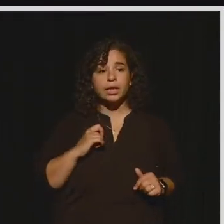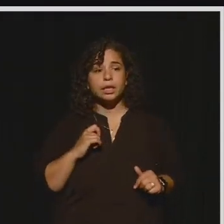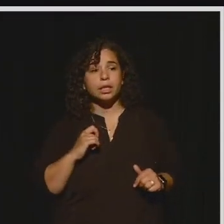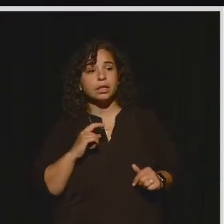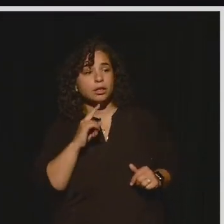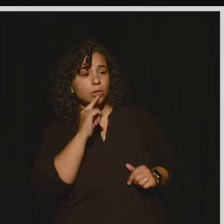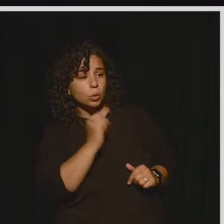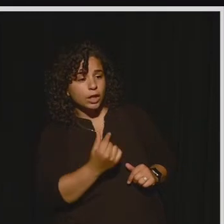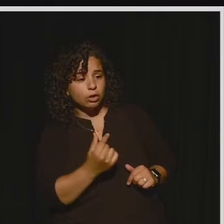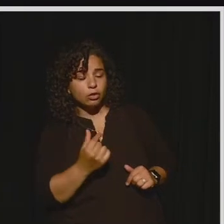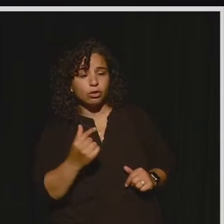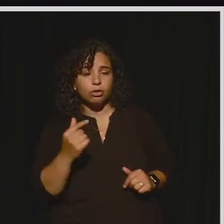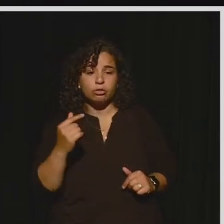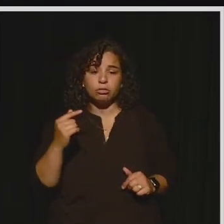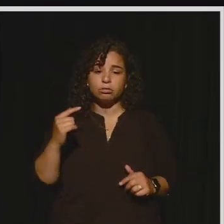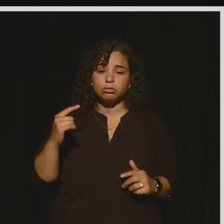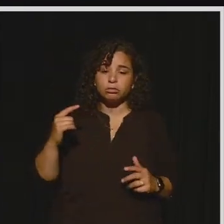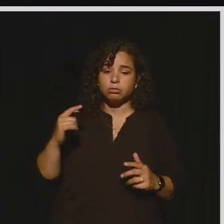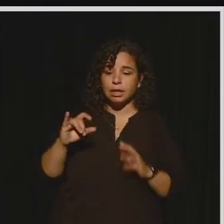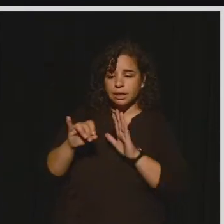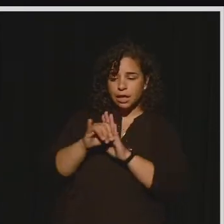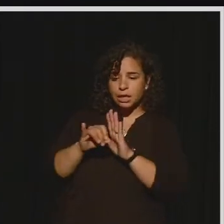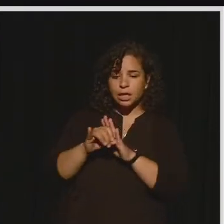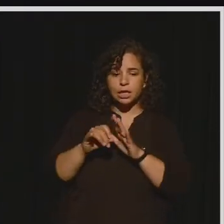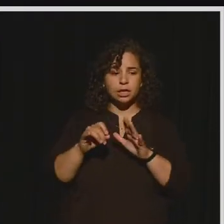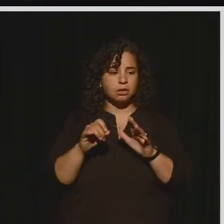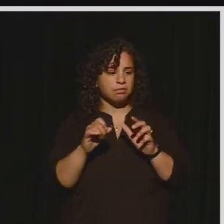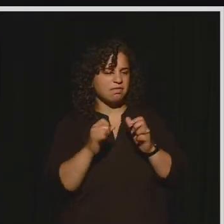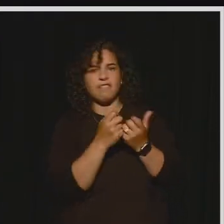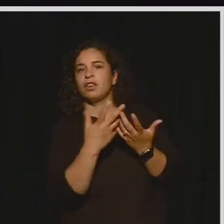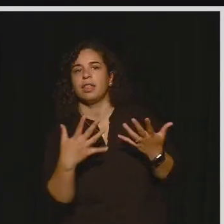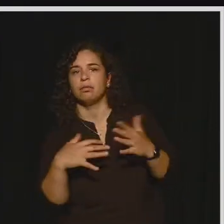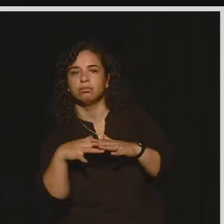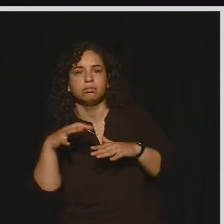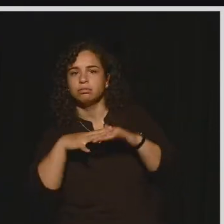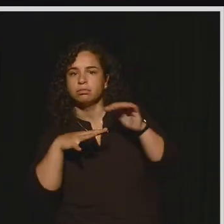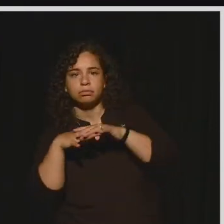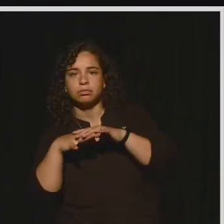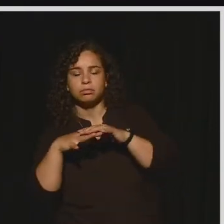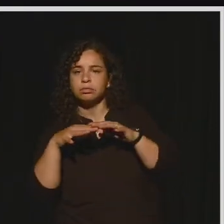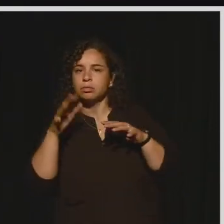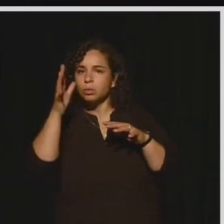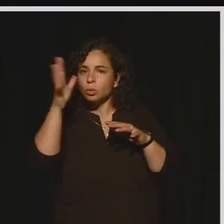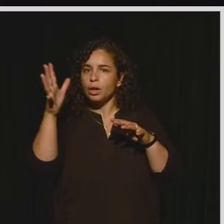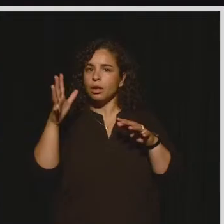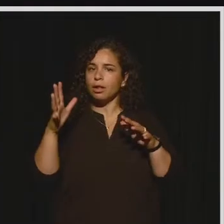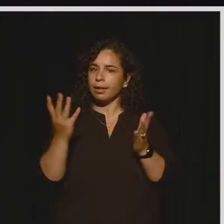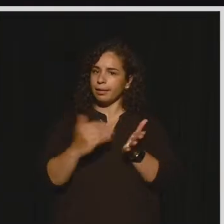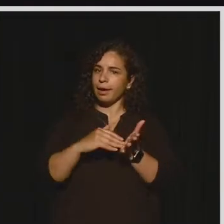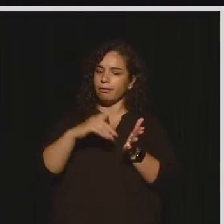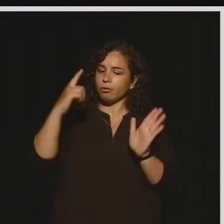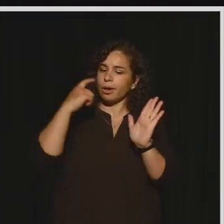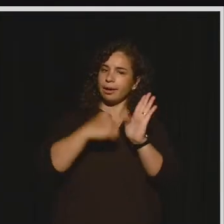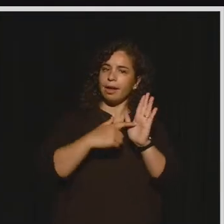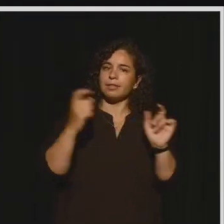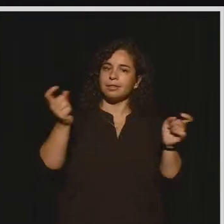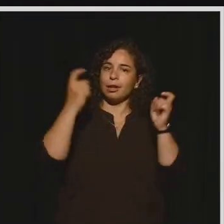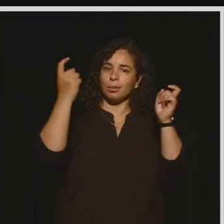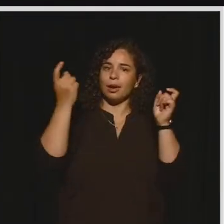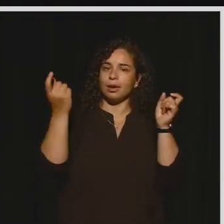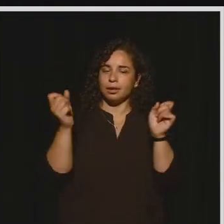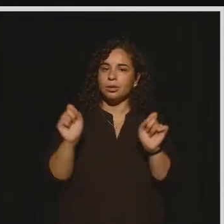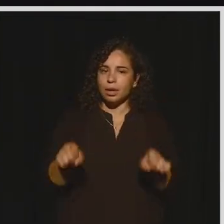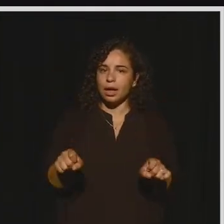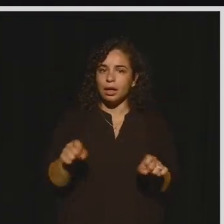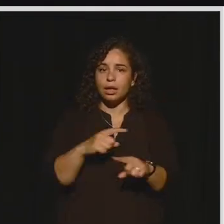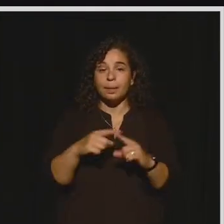being queer and our identity and everything will be celebrated again. But it's now